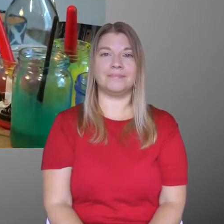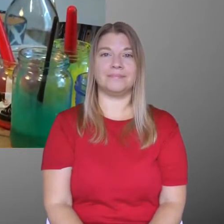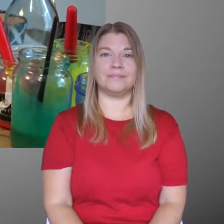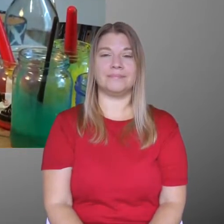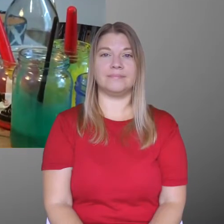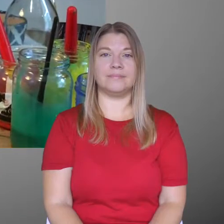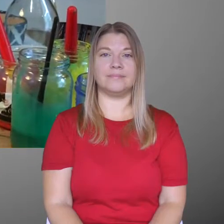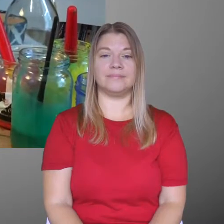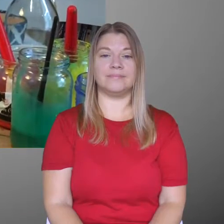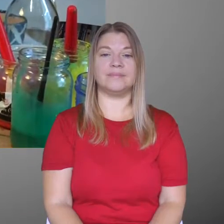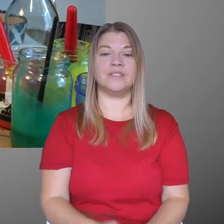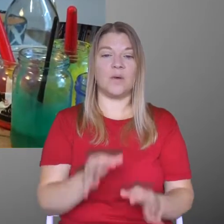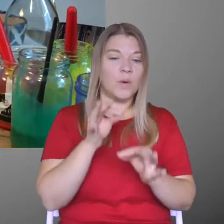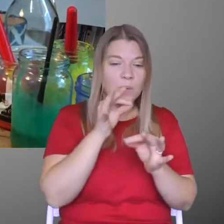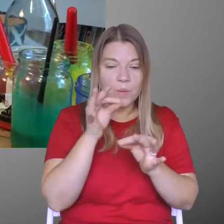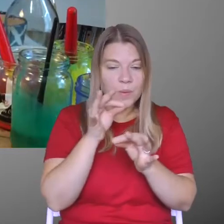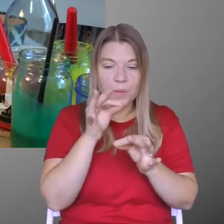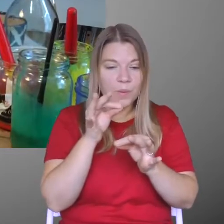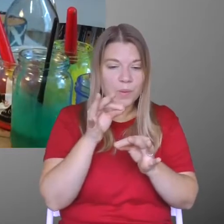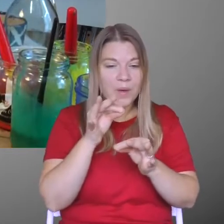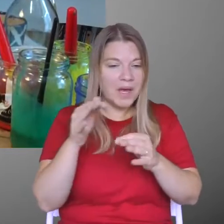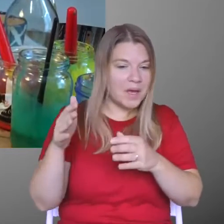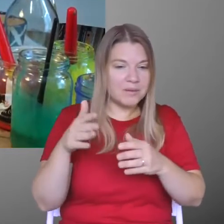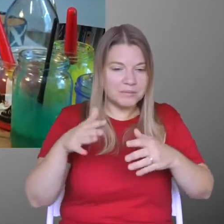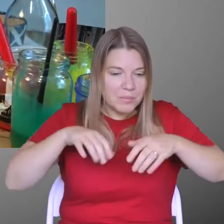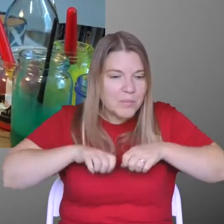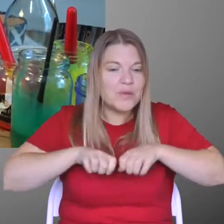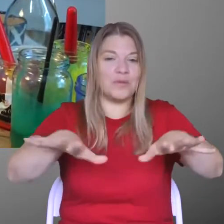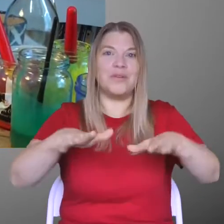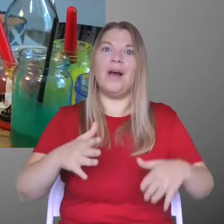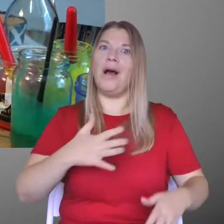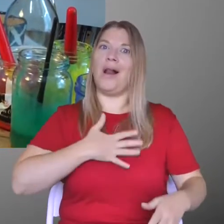And I'm blowing it around, still blowing. It takes quite a lot of puff.